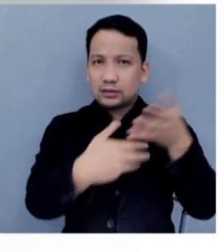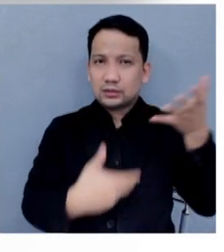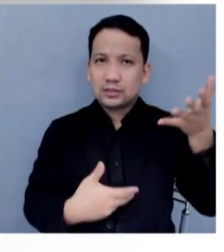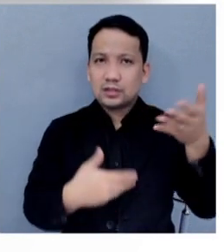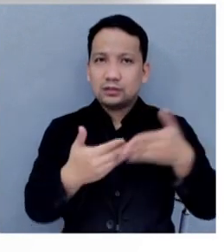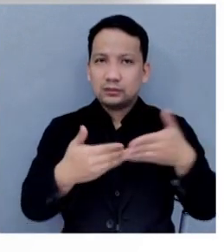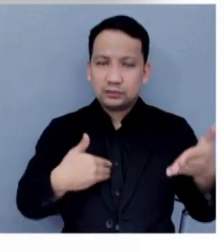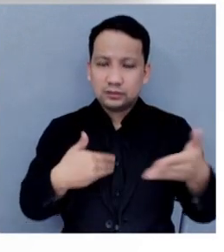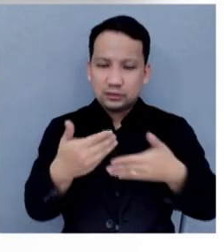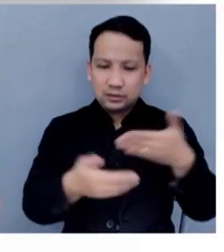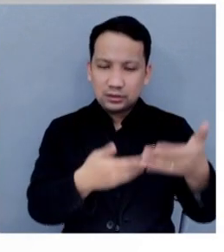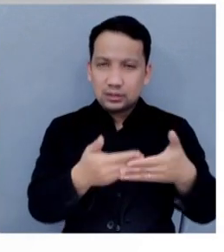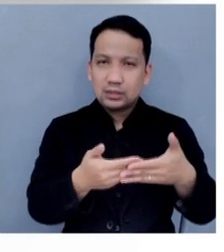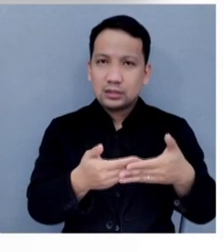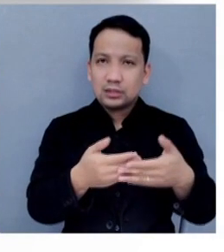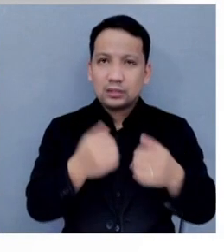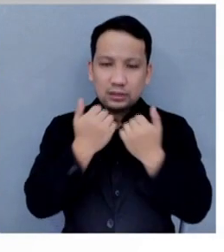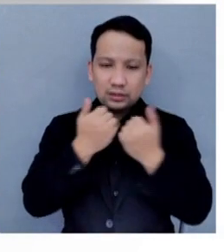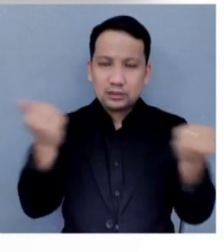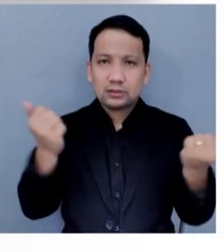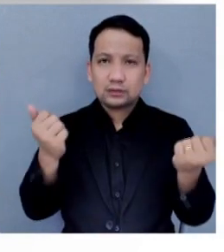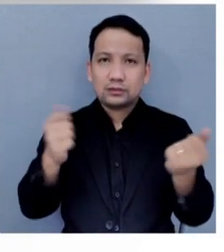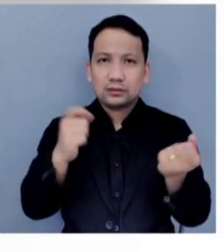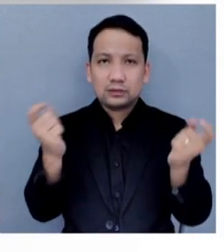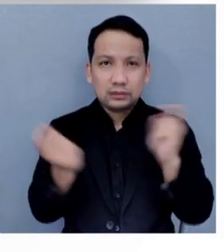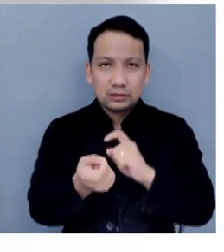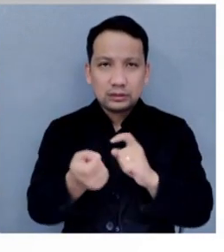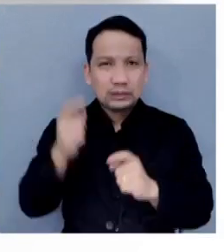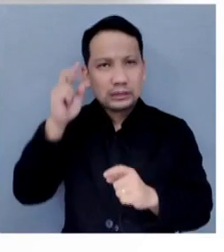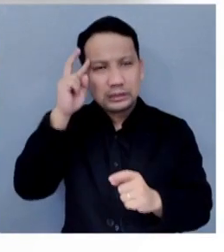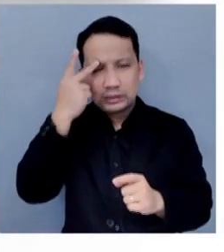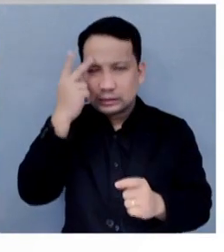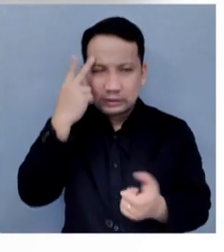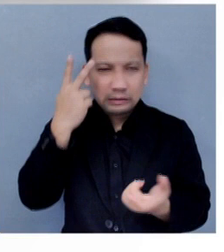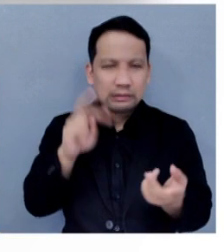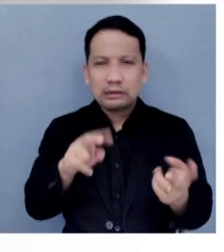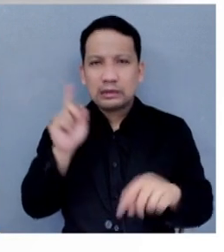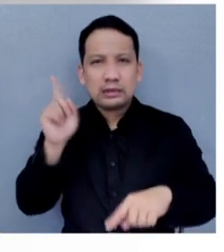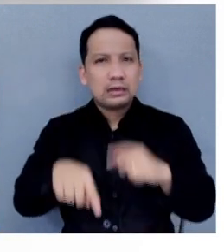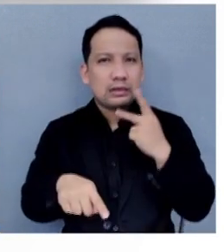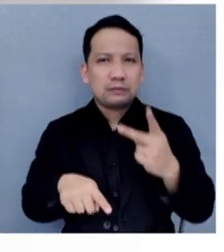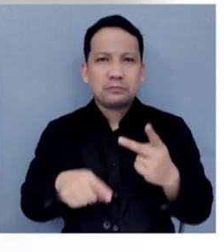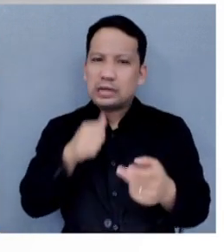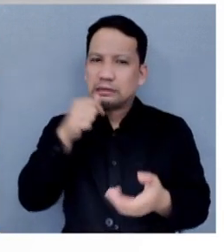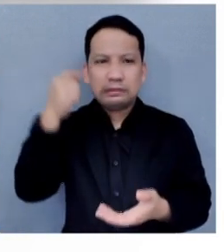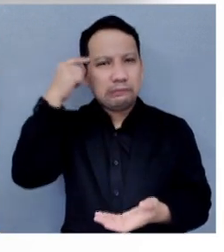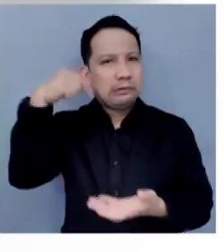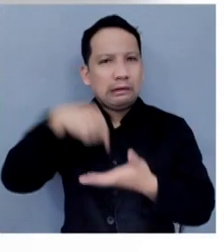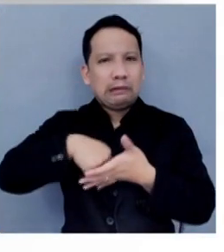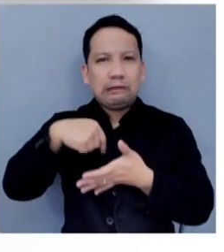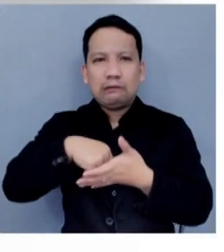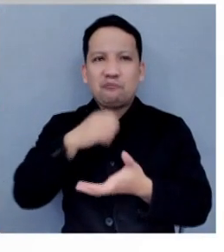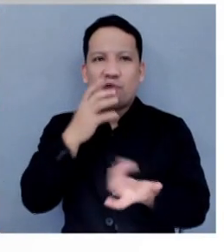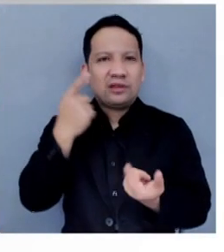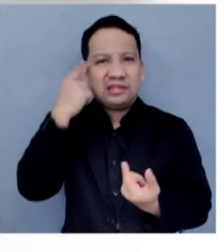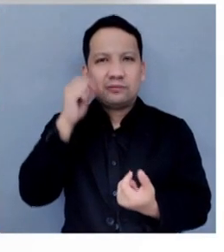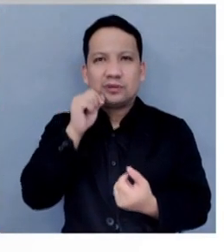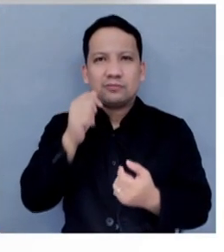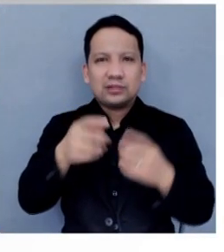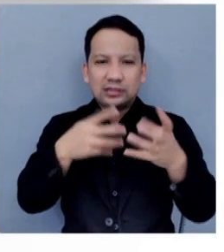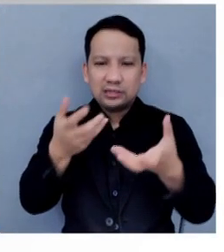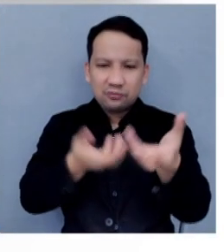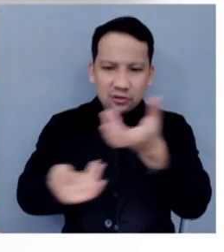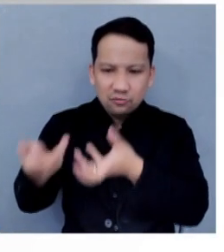bago kasi ma-i-announce na pabago-bago isip tuloy, nakikita natin na hindi pinag-isipang mabuti, yung brainstorming